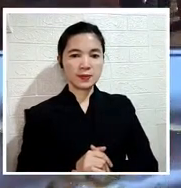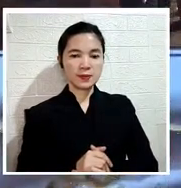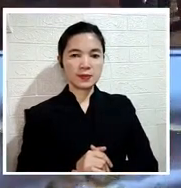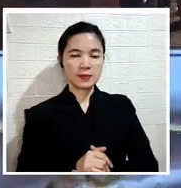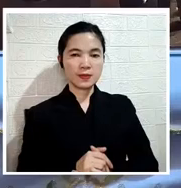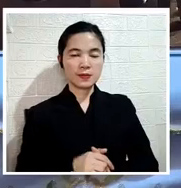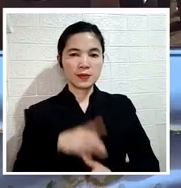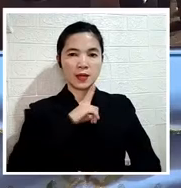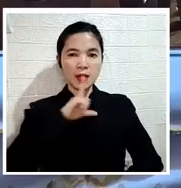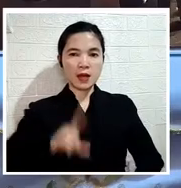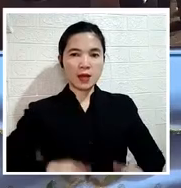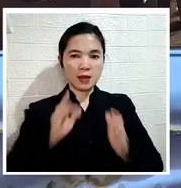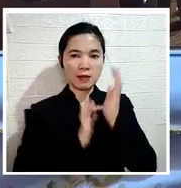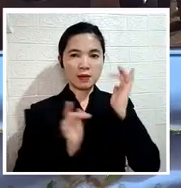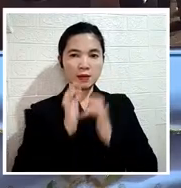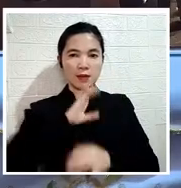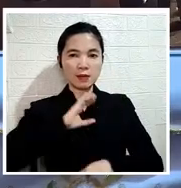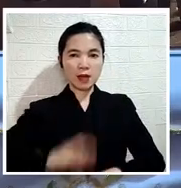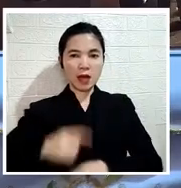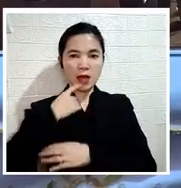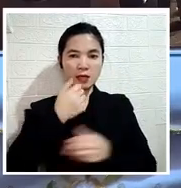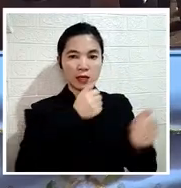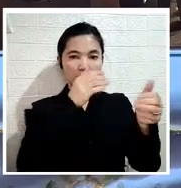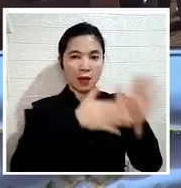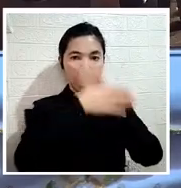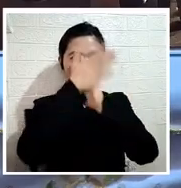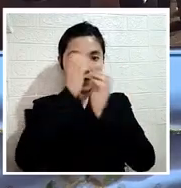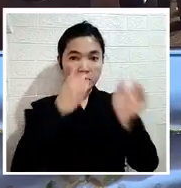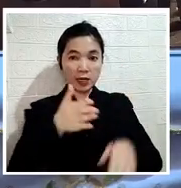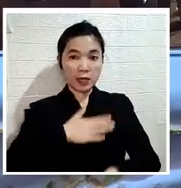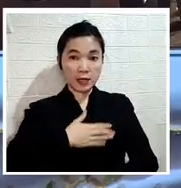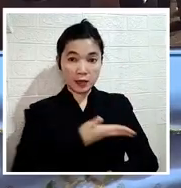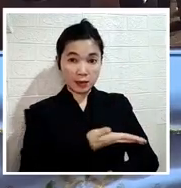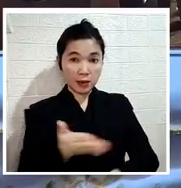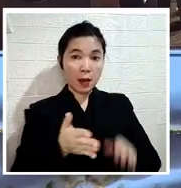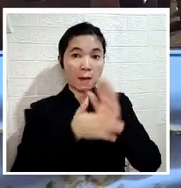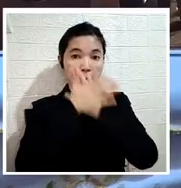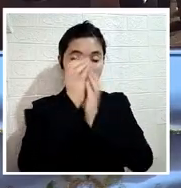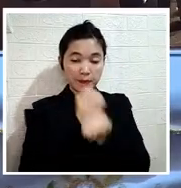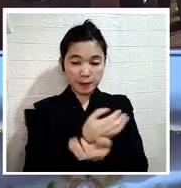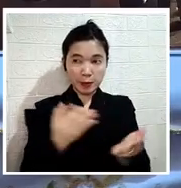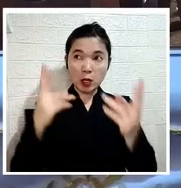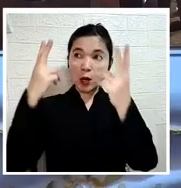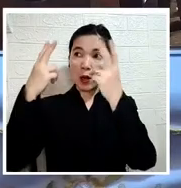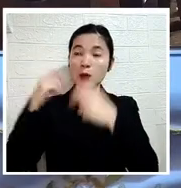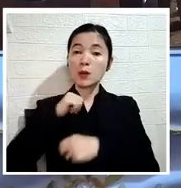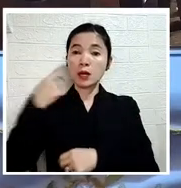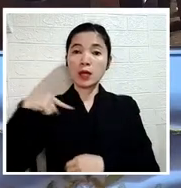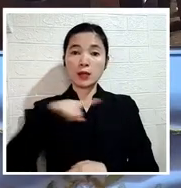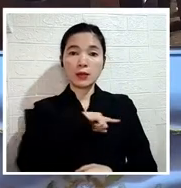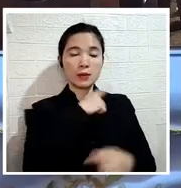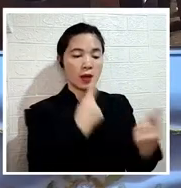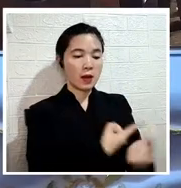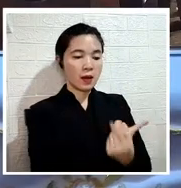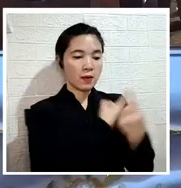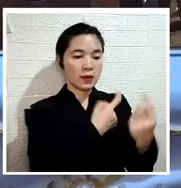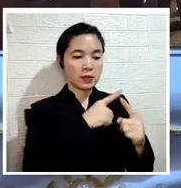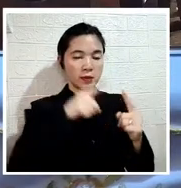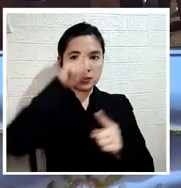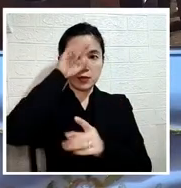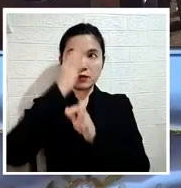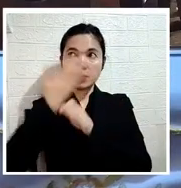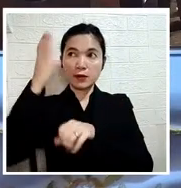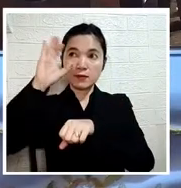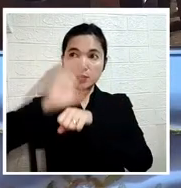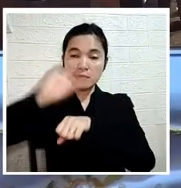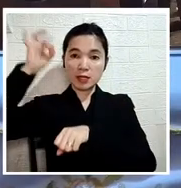Lord Jesus Christ, said to your apostles, peace I leave you, my peace I give you. Look not on our sins, but on the faith of your church. But